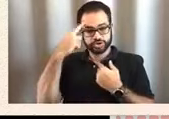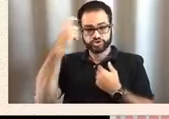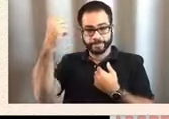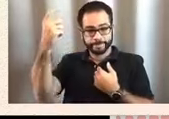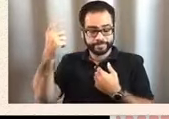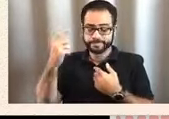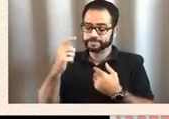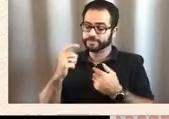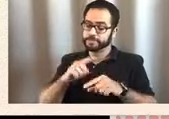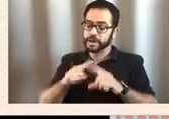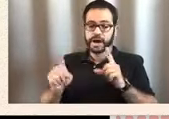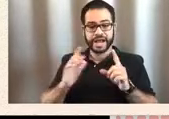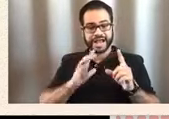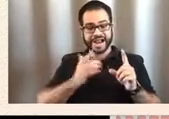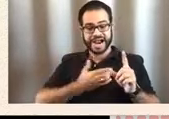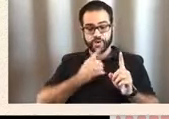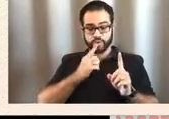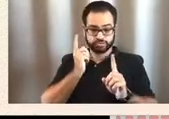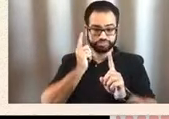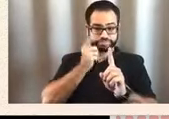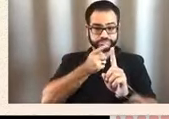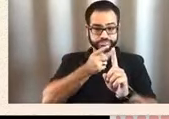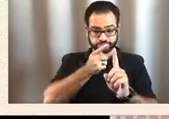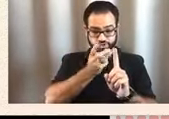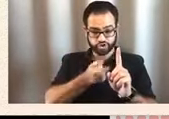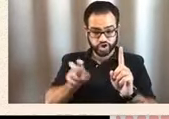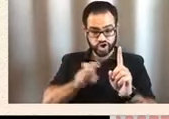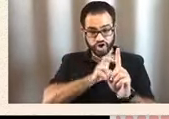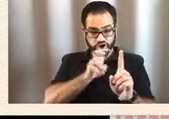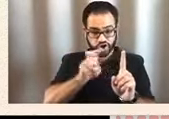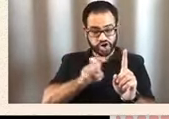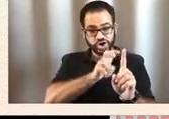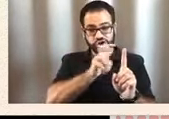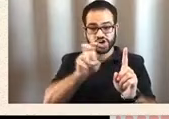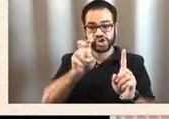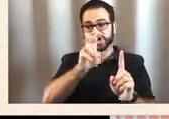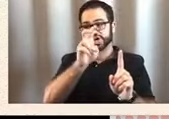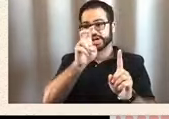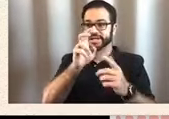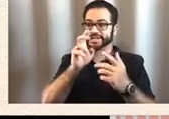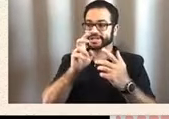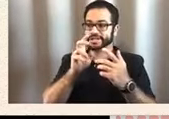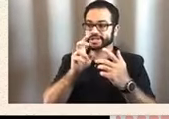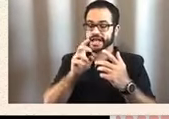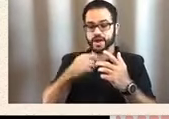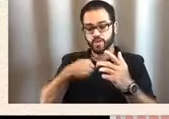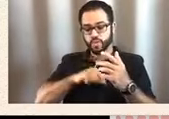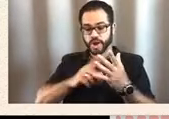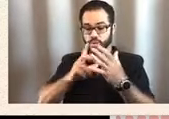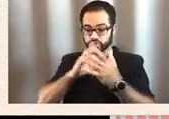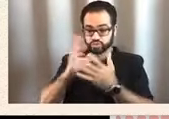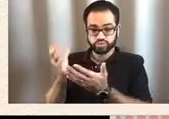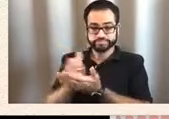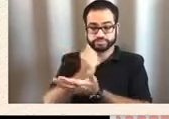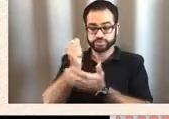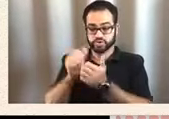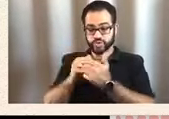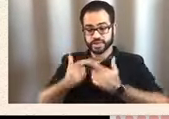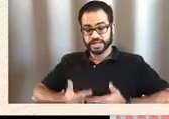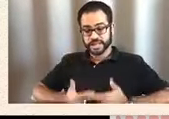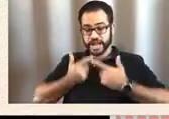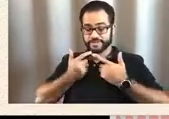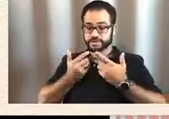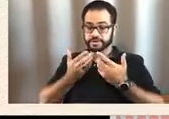to reaching our goals and the things that we wish to obtain in life may take a different path